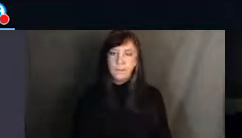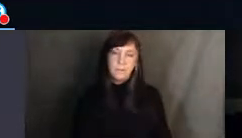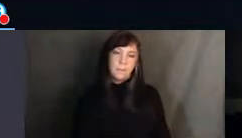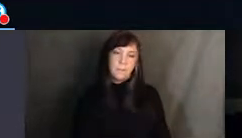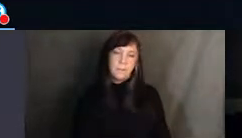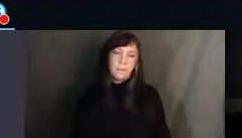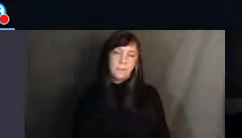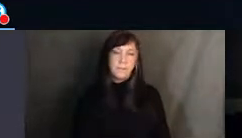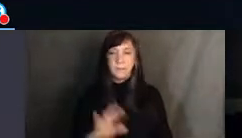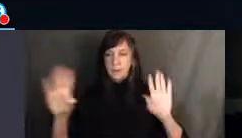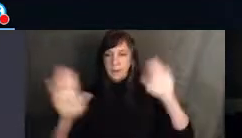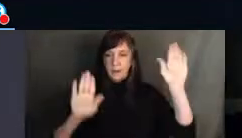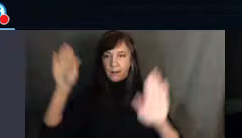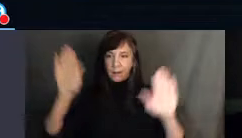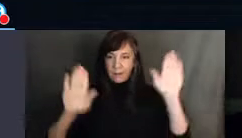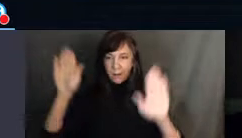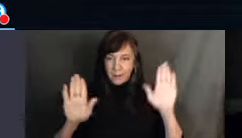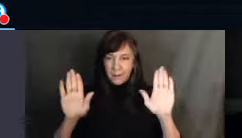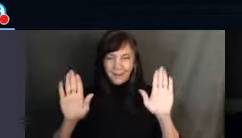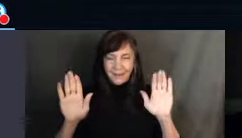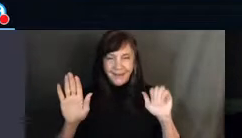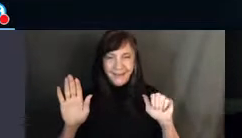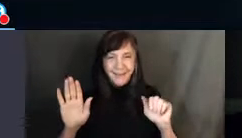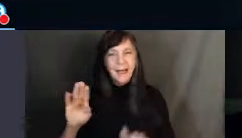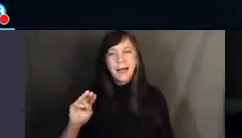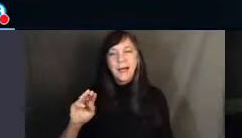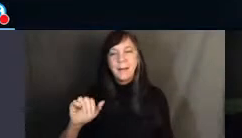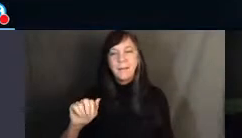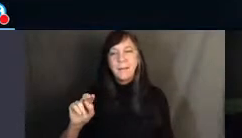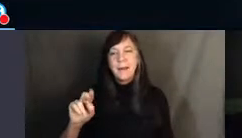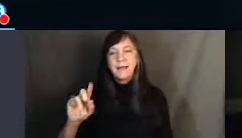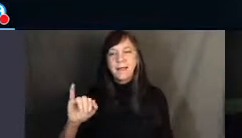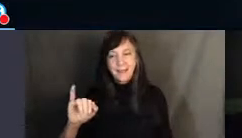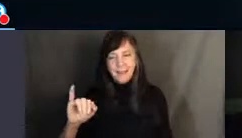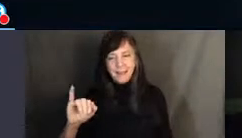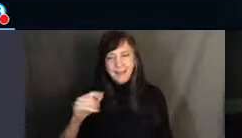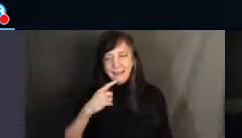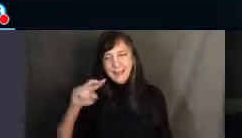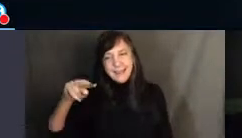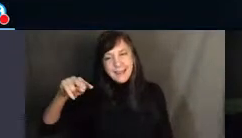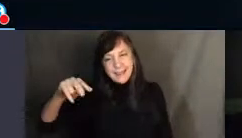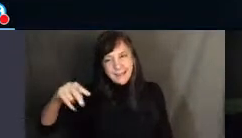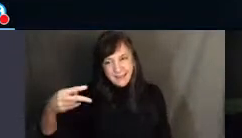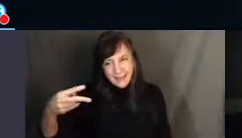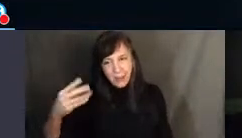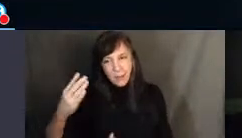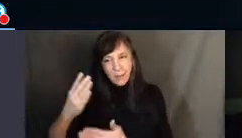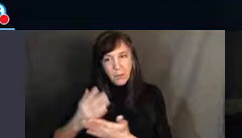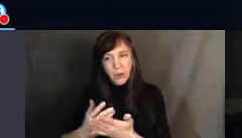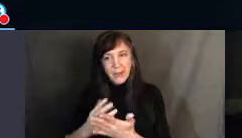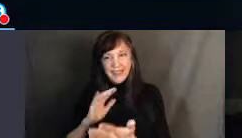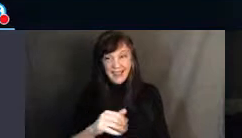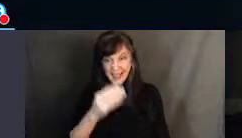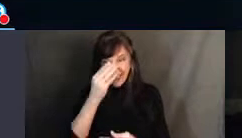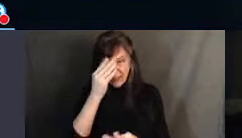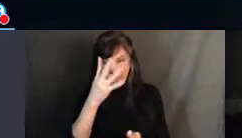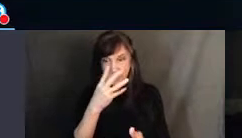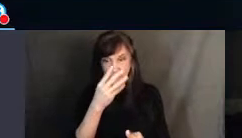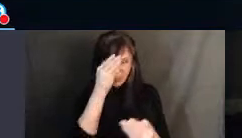So this is Mandy again, just real quick. The second item to that is specifically making sure that that information gets out to whomever is